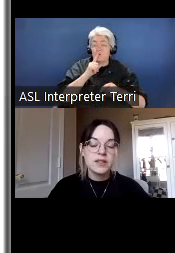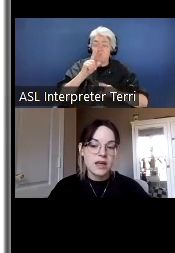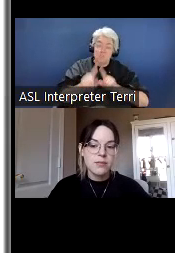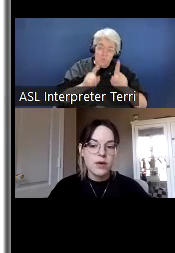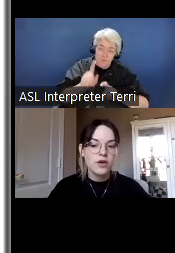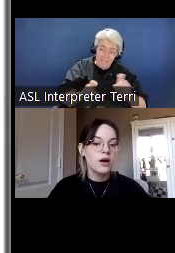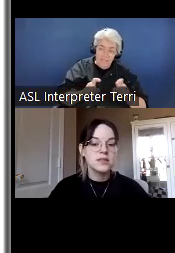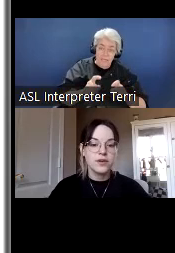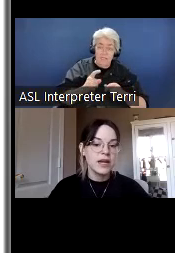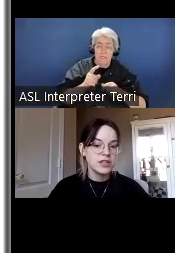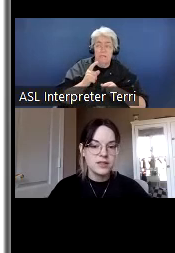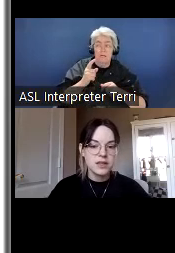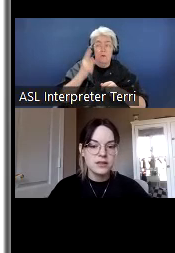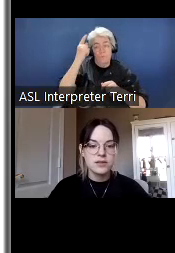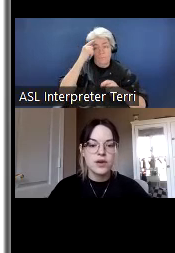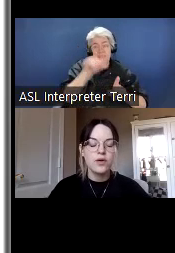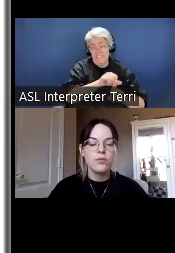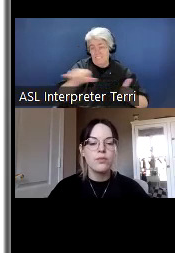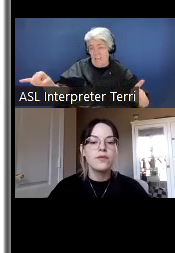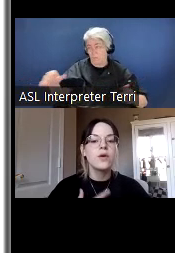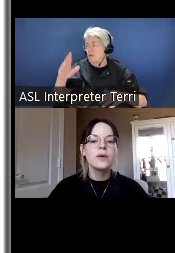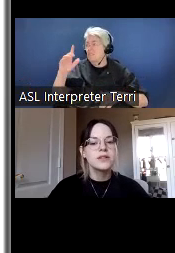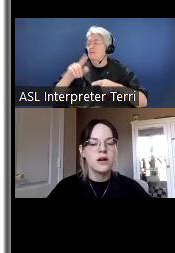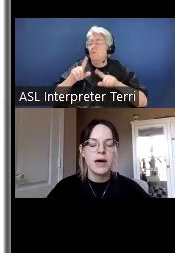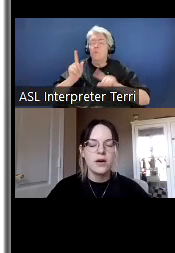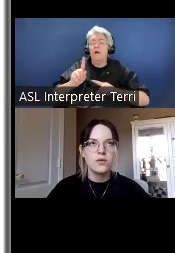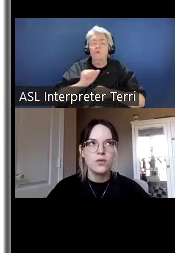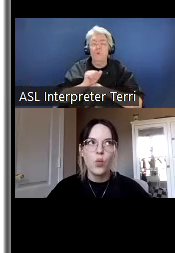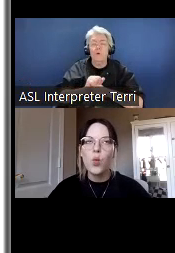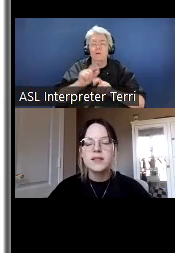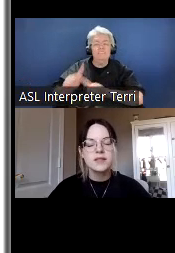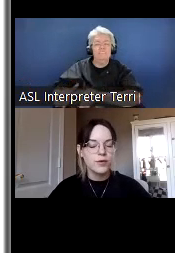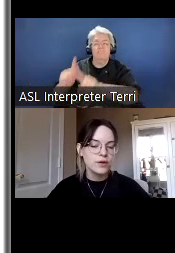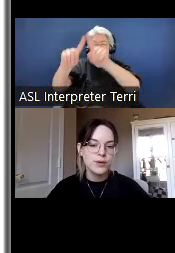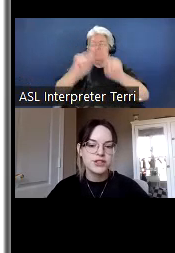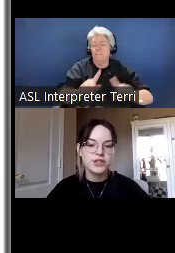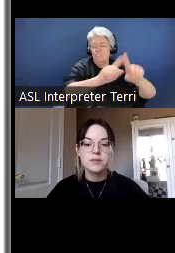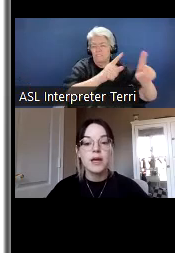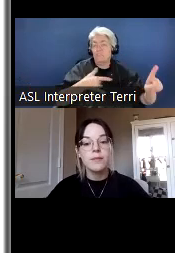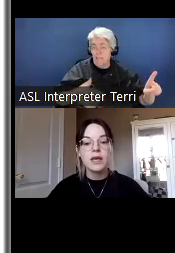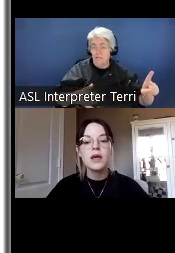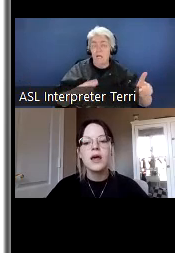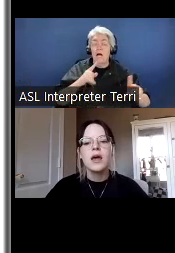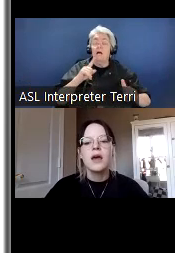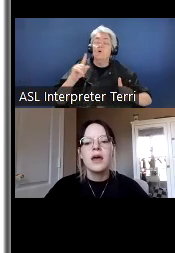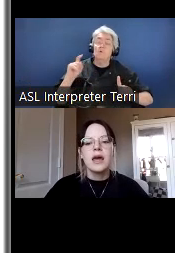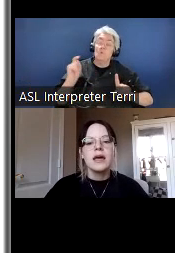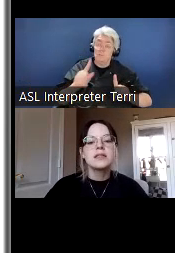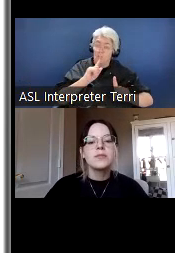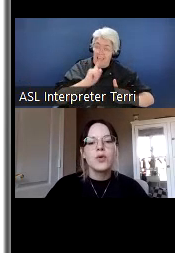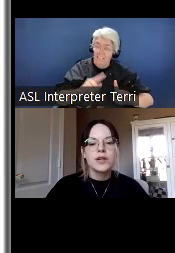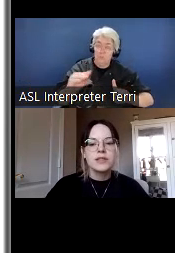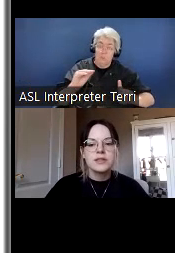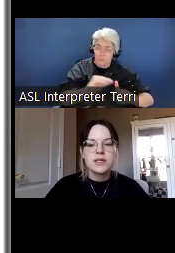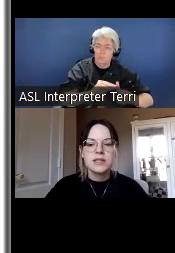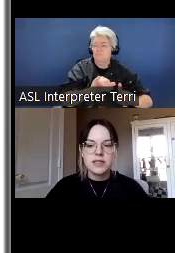questions will look the same across different agencies. So before we talk about what some of those questions might be,